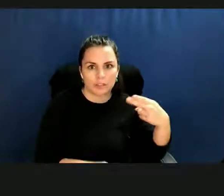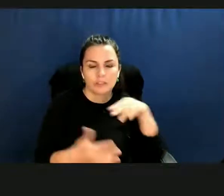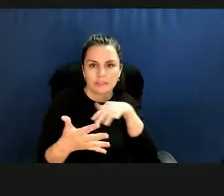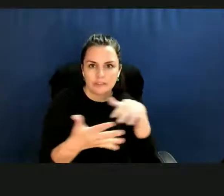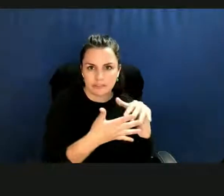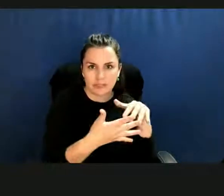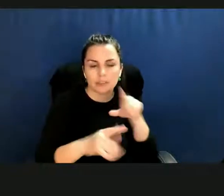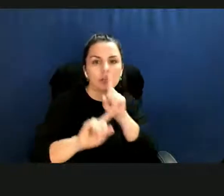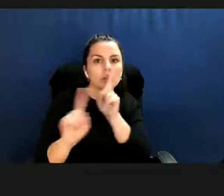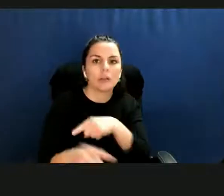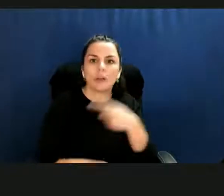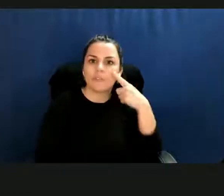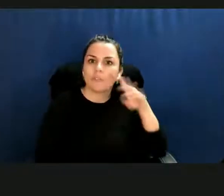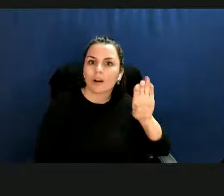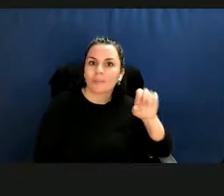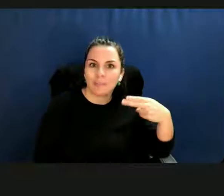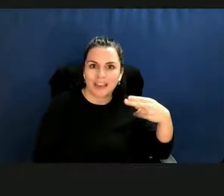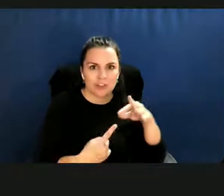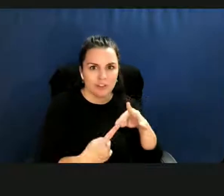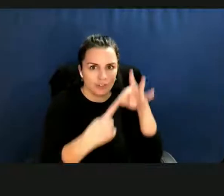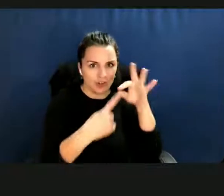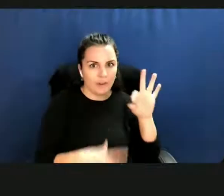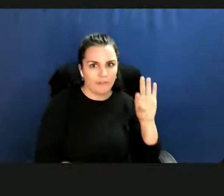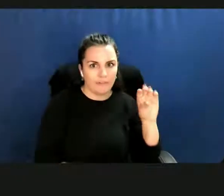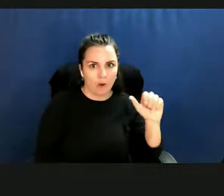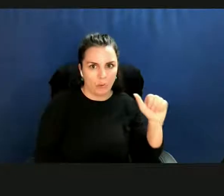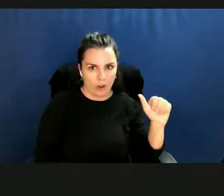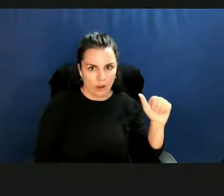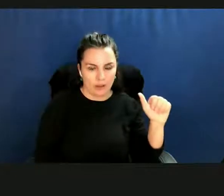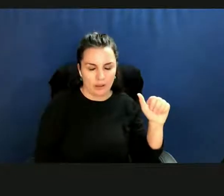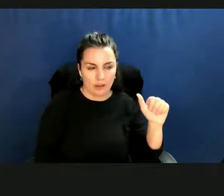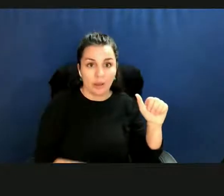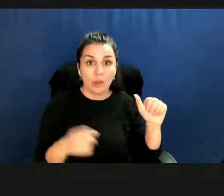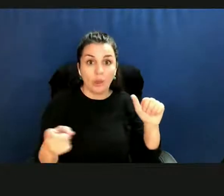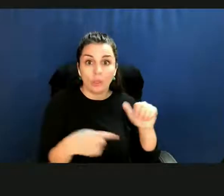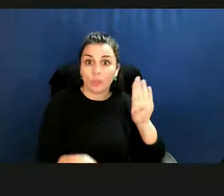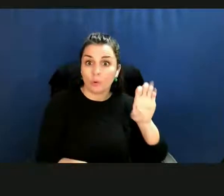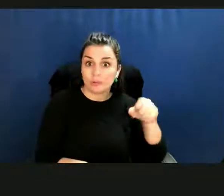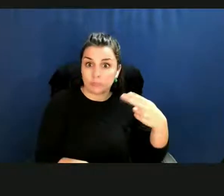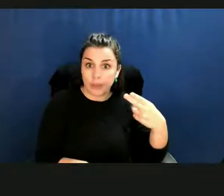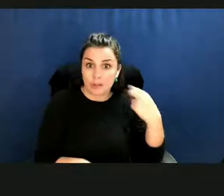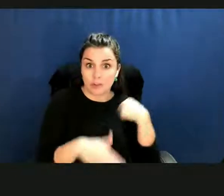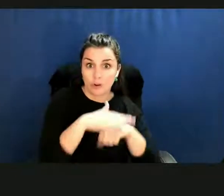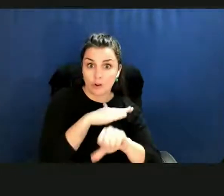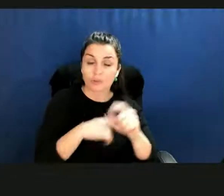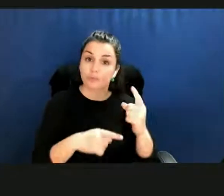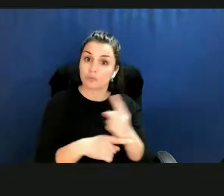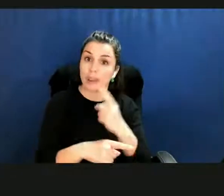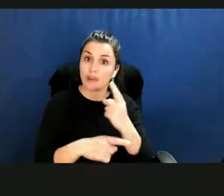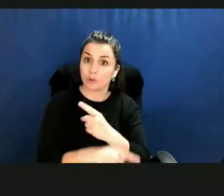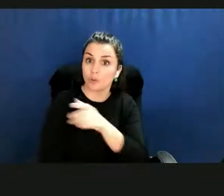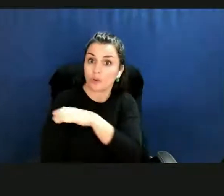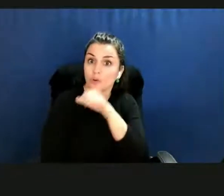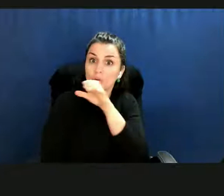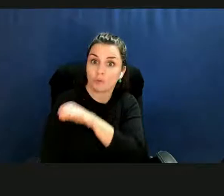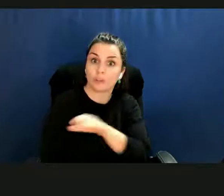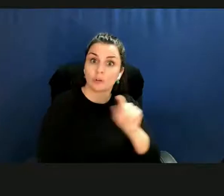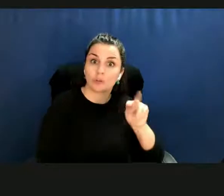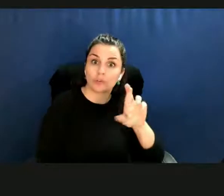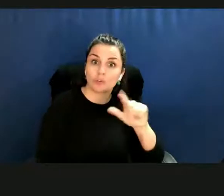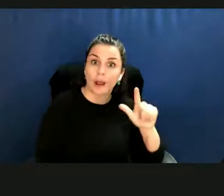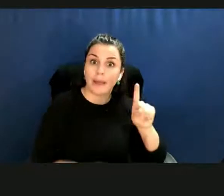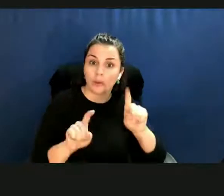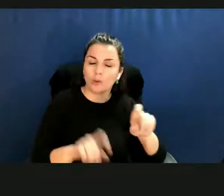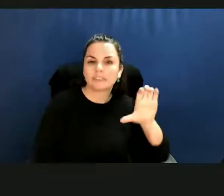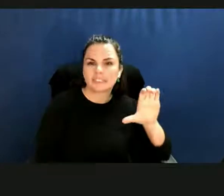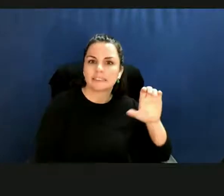to a BESH FOA. So if the BESH studies come in under a regular clinical trial required FOA, they don't get